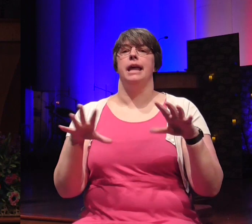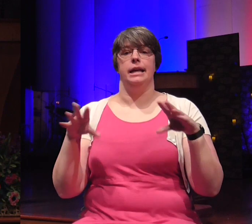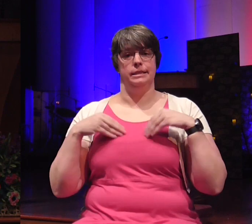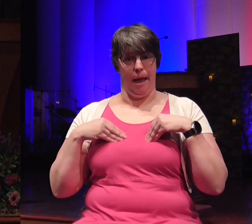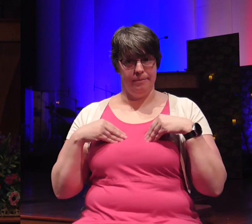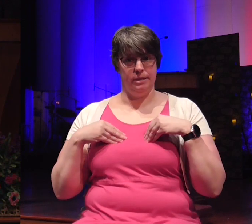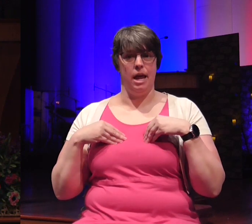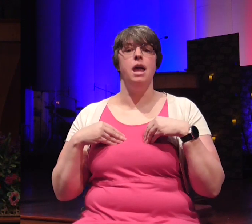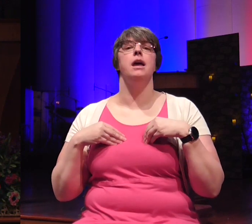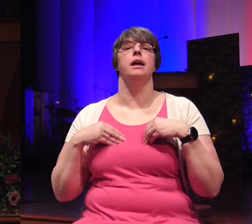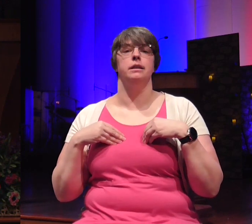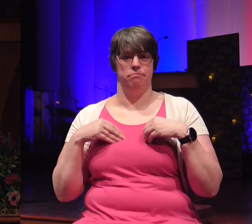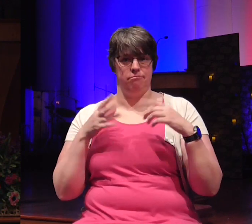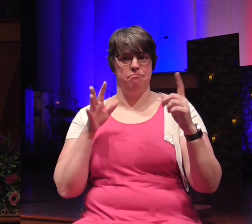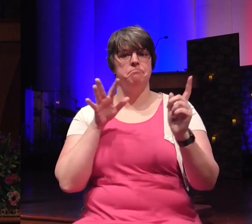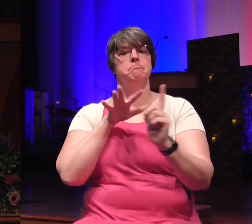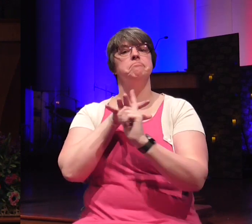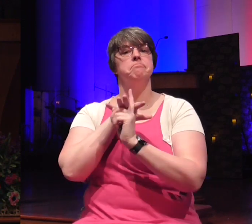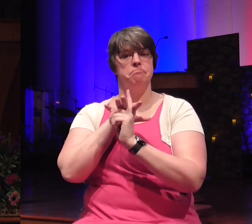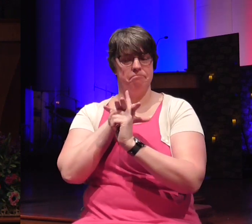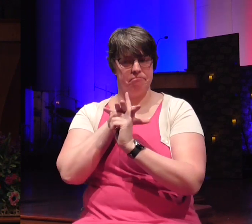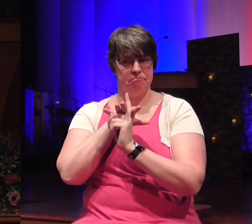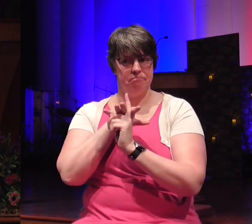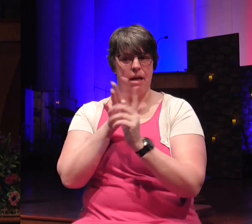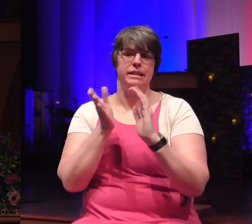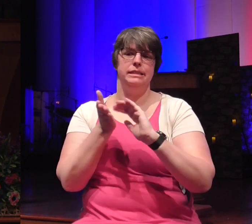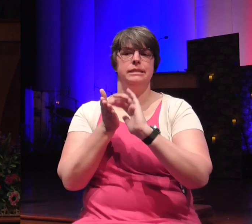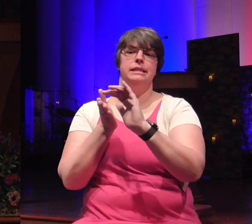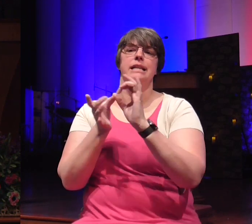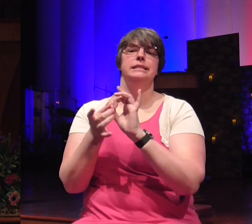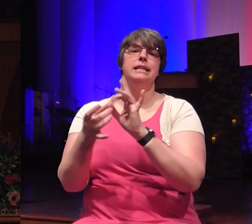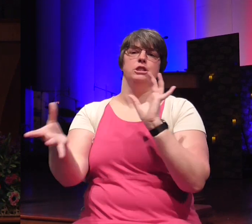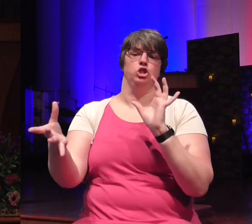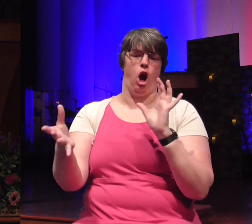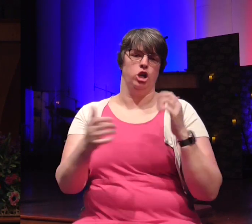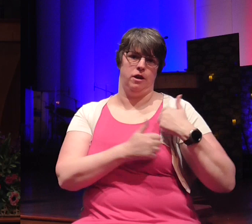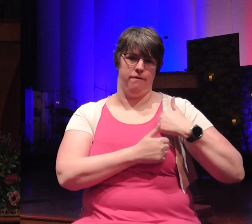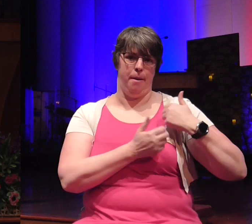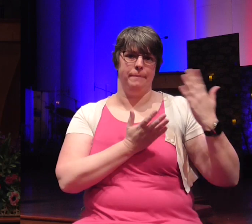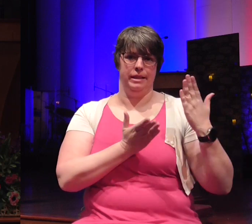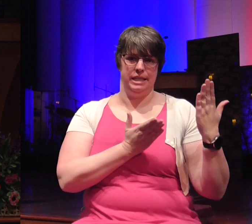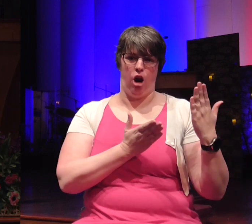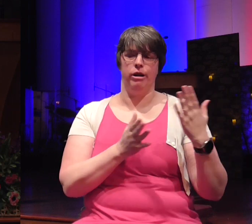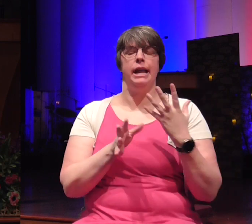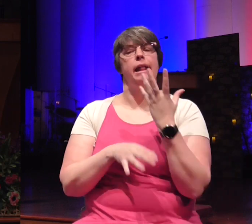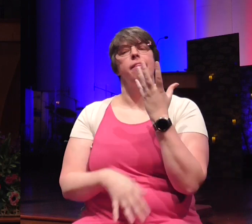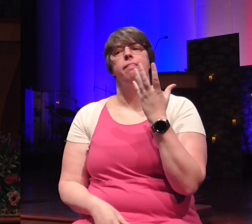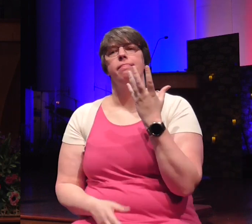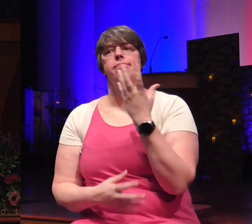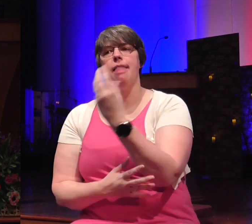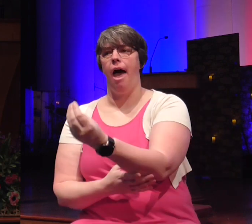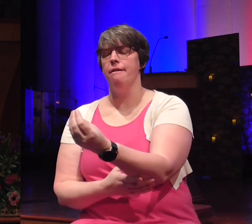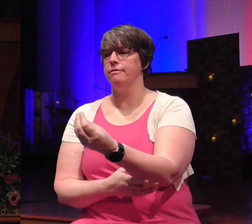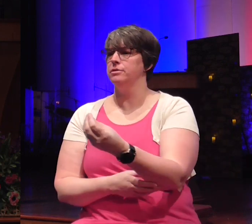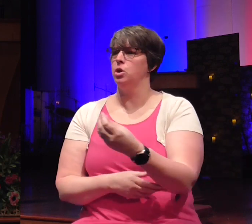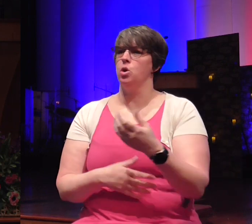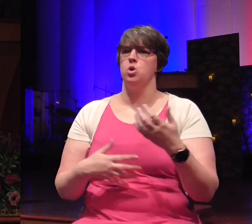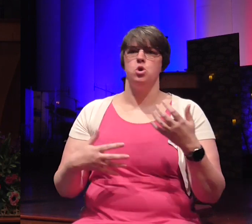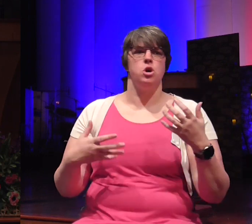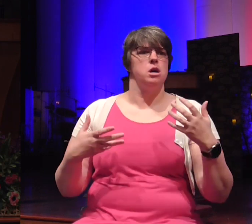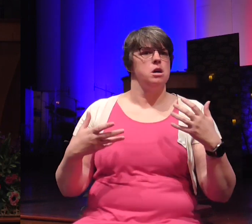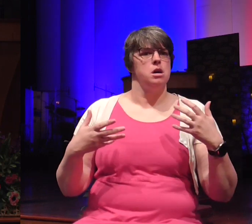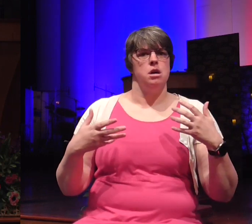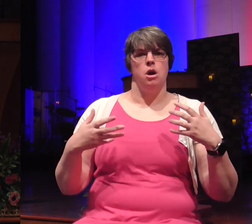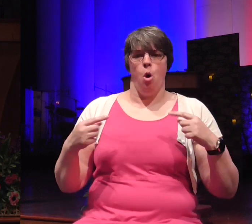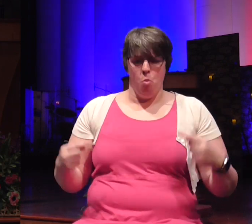he left the service as a very wounded, emotionally wounded human being. He carried an enormous load, he